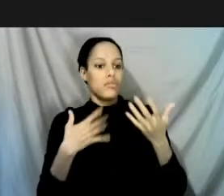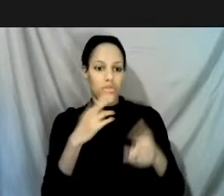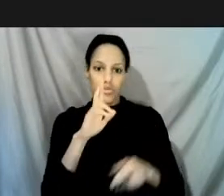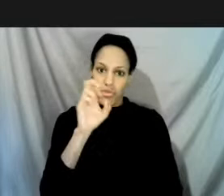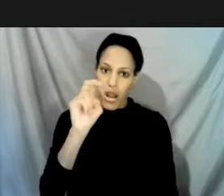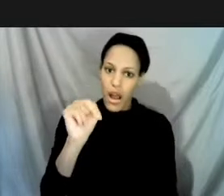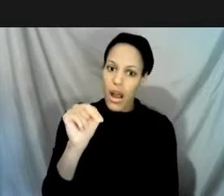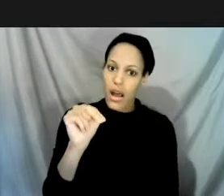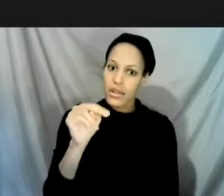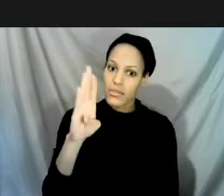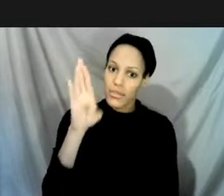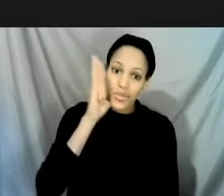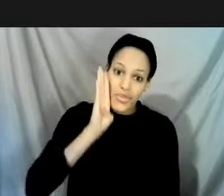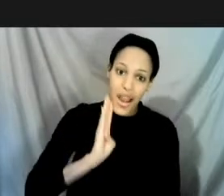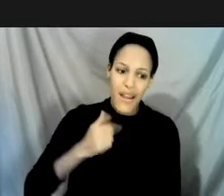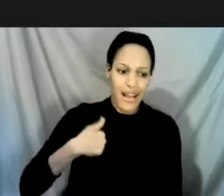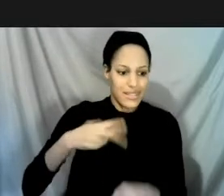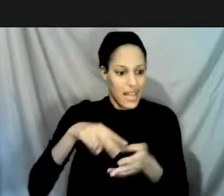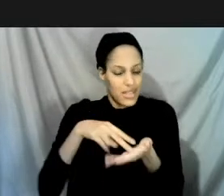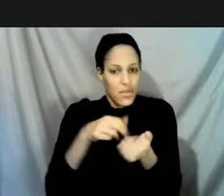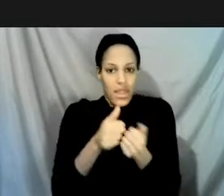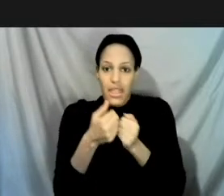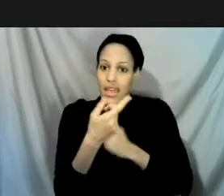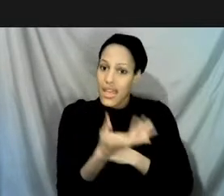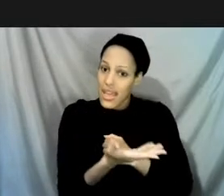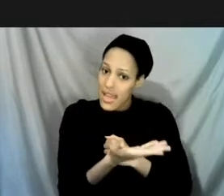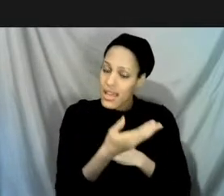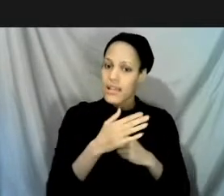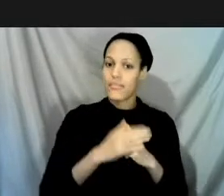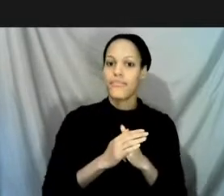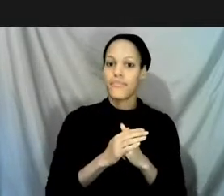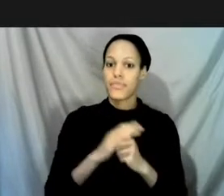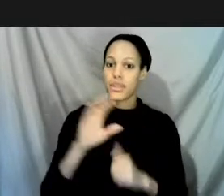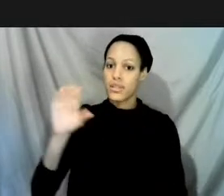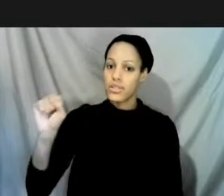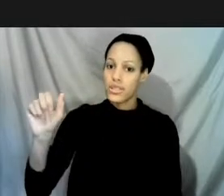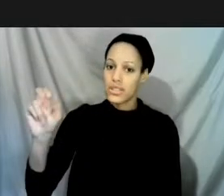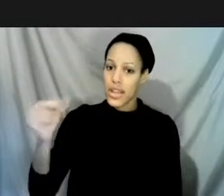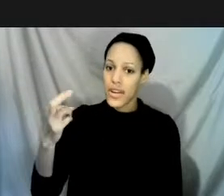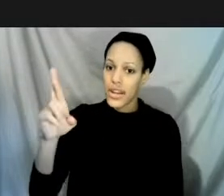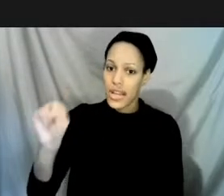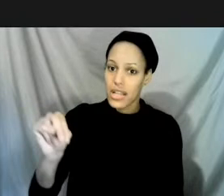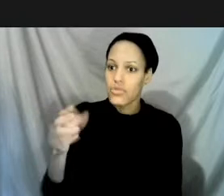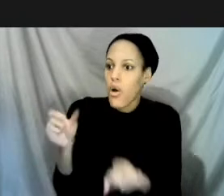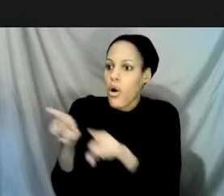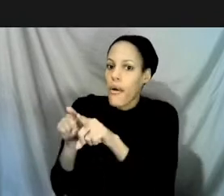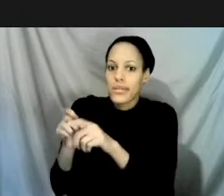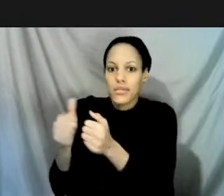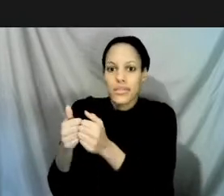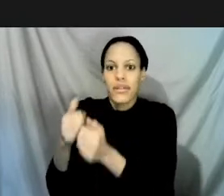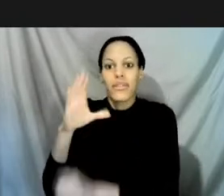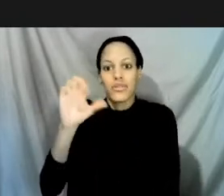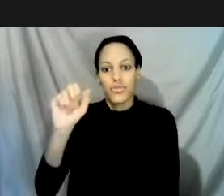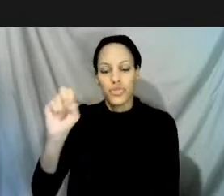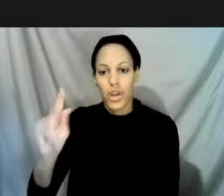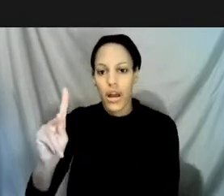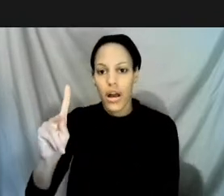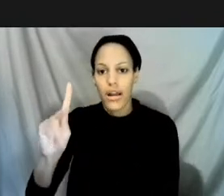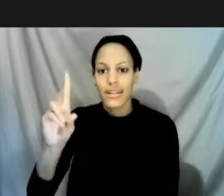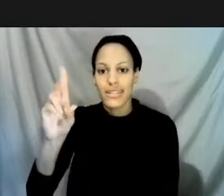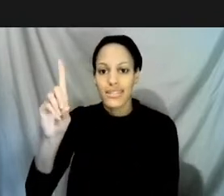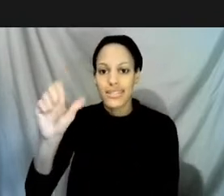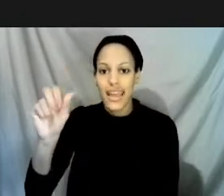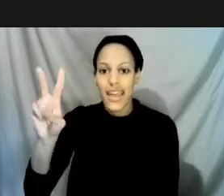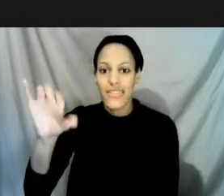Ron Brown. And then Sharron, you also were with Chuck Davis, and then I came years behind you.